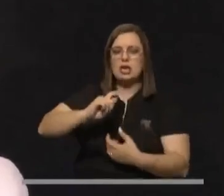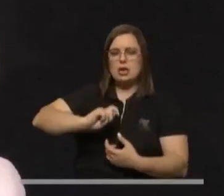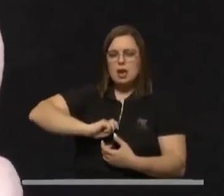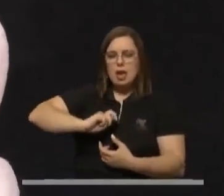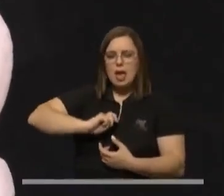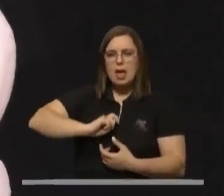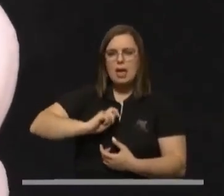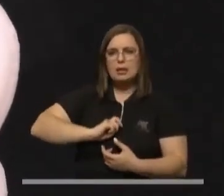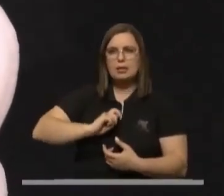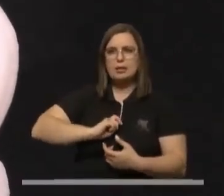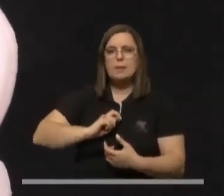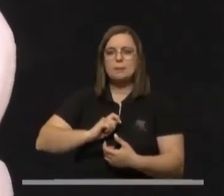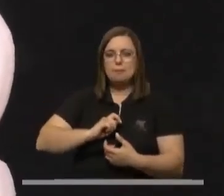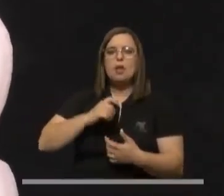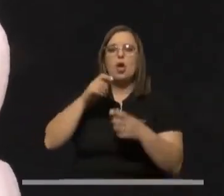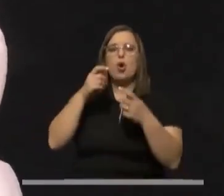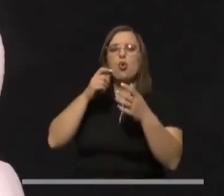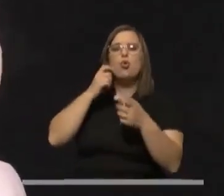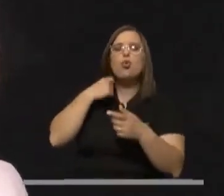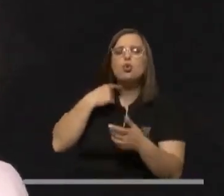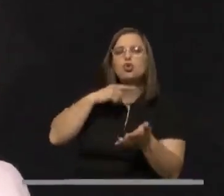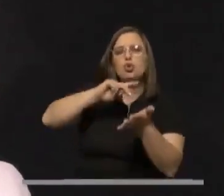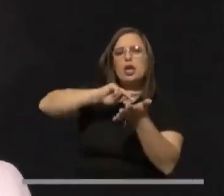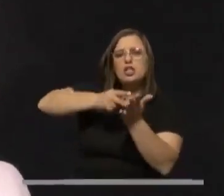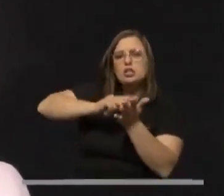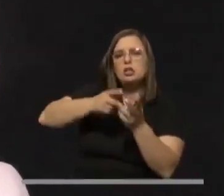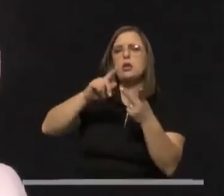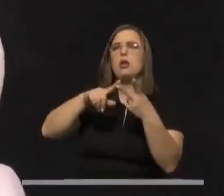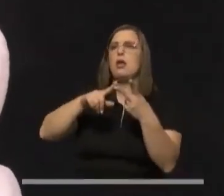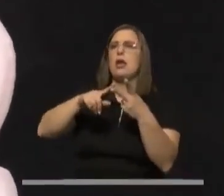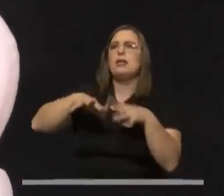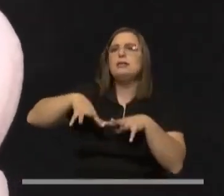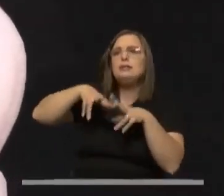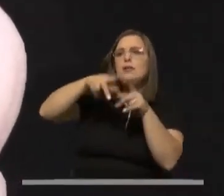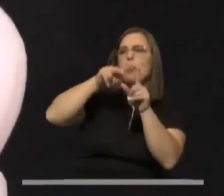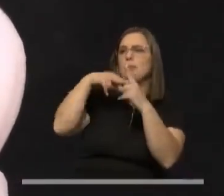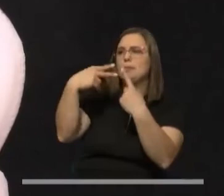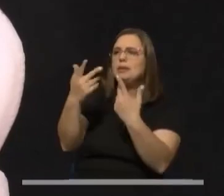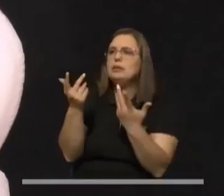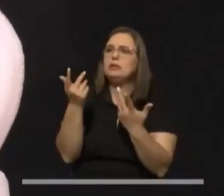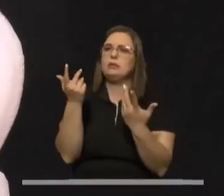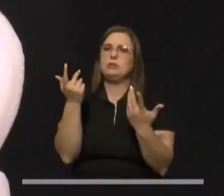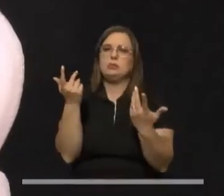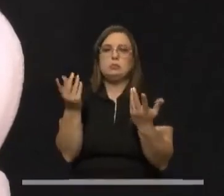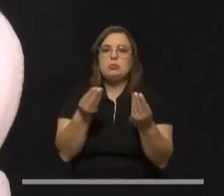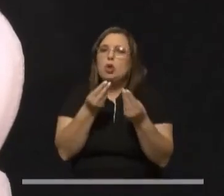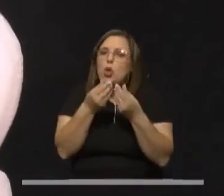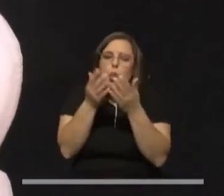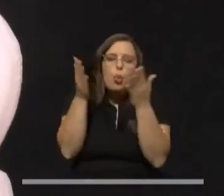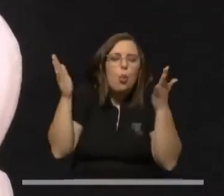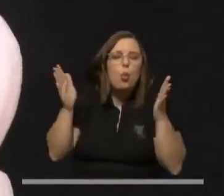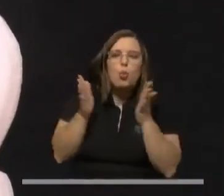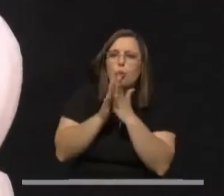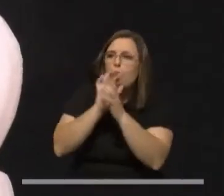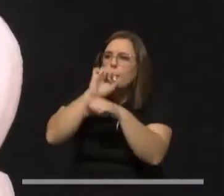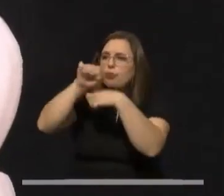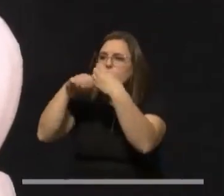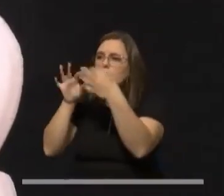We have to have ethics, a social aspect that's important.